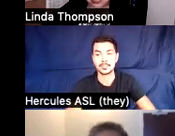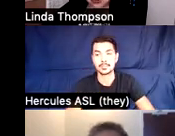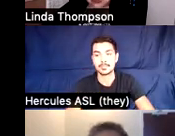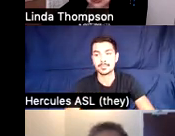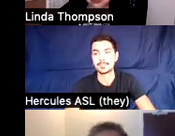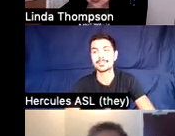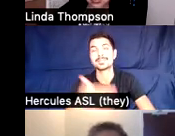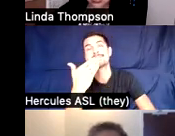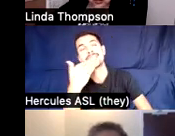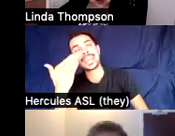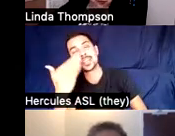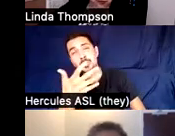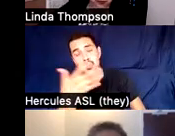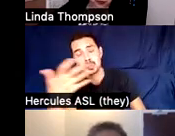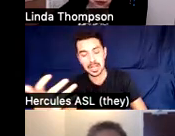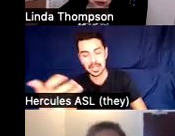Thank you so much.